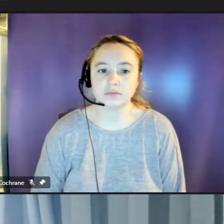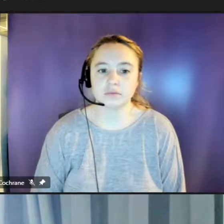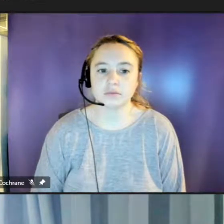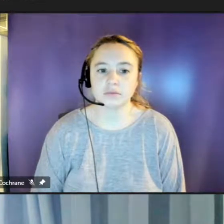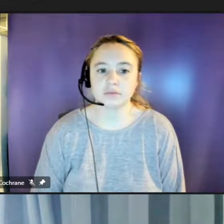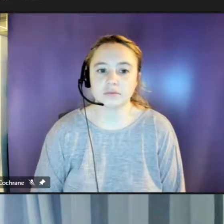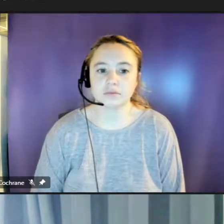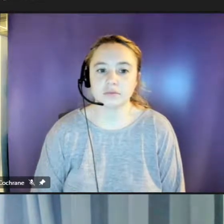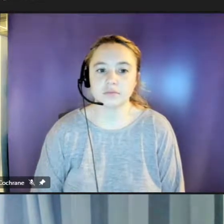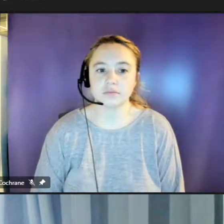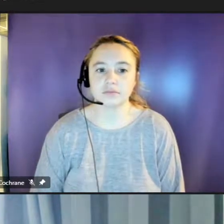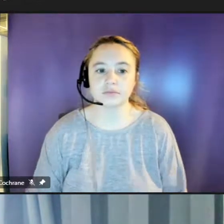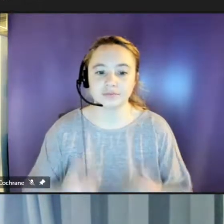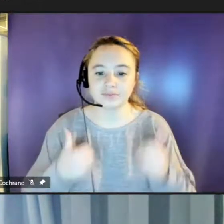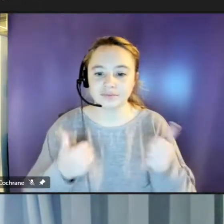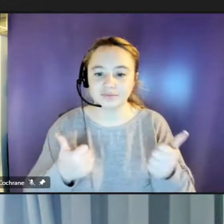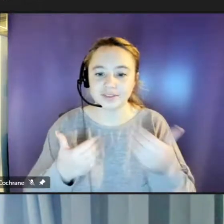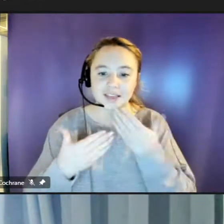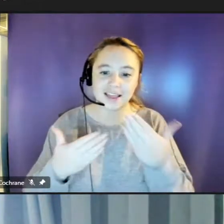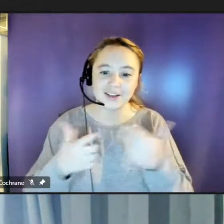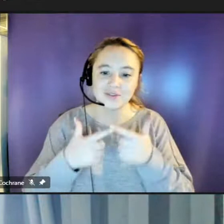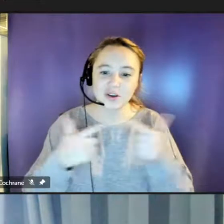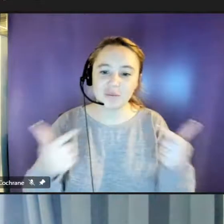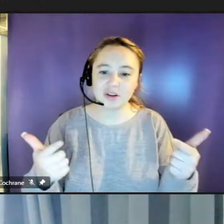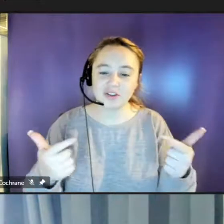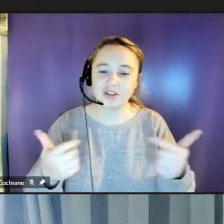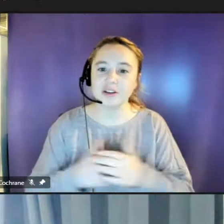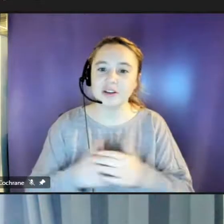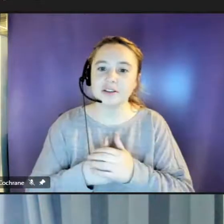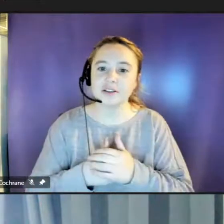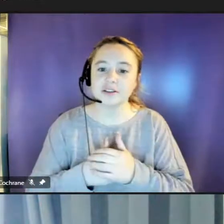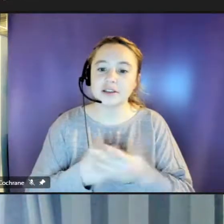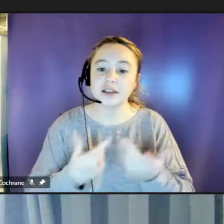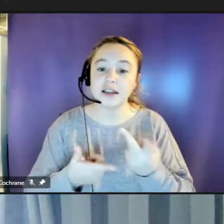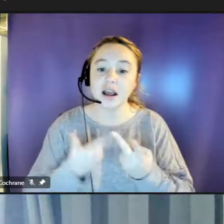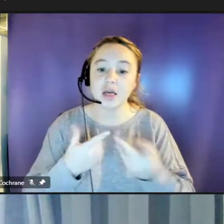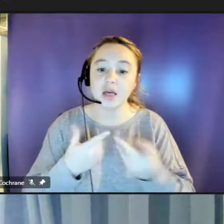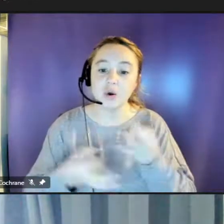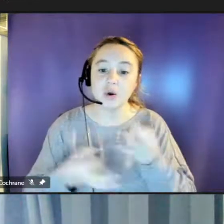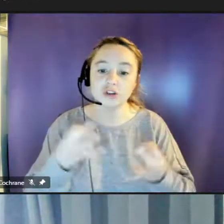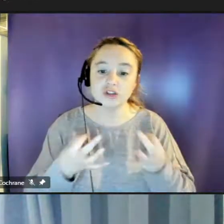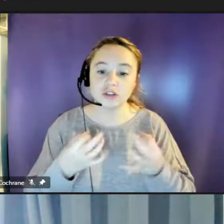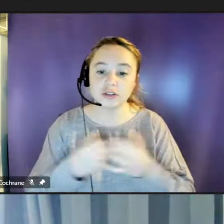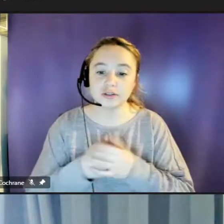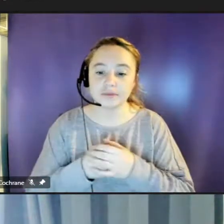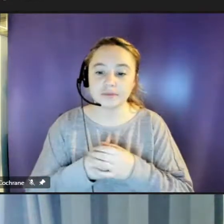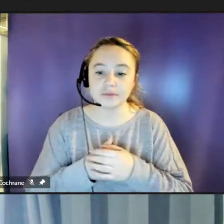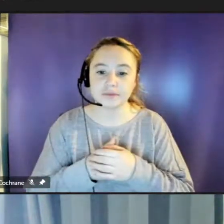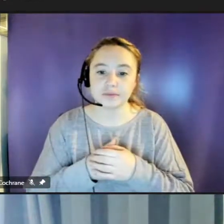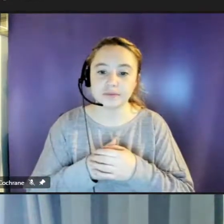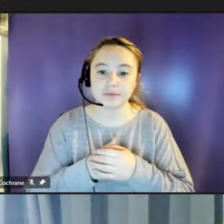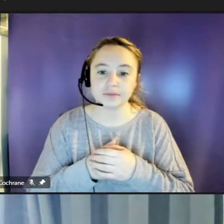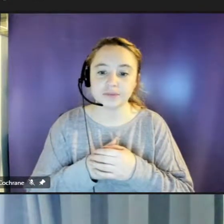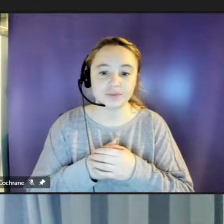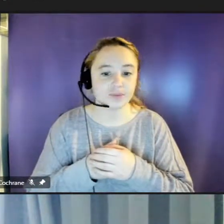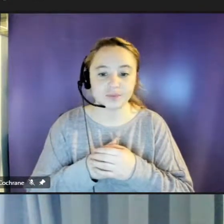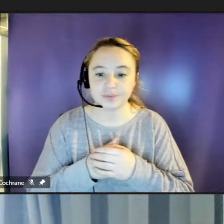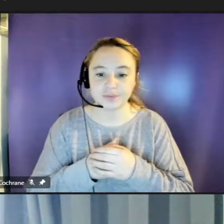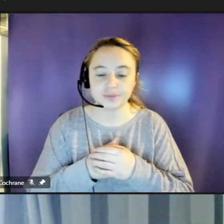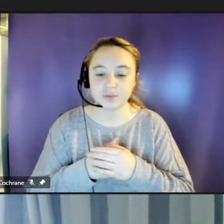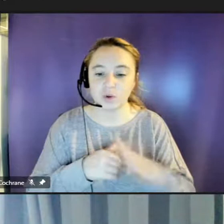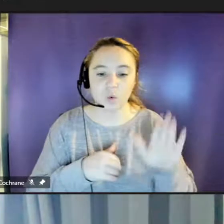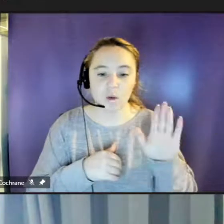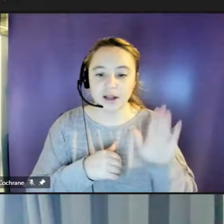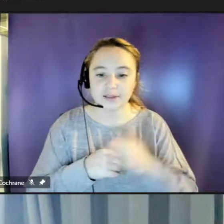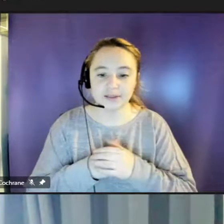Thank you very much. Okay, thank you. Have we any other questions? No hands, Chair.